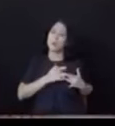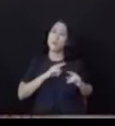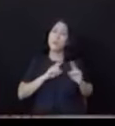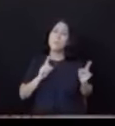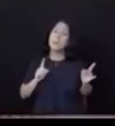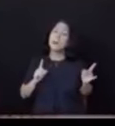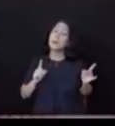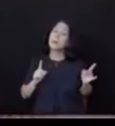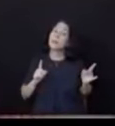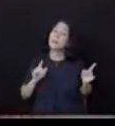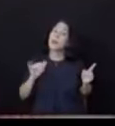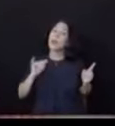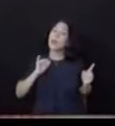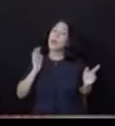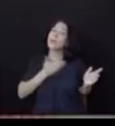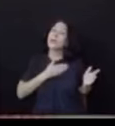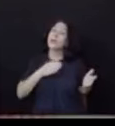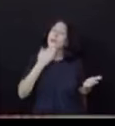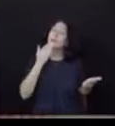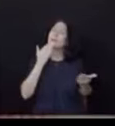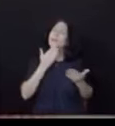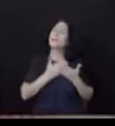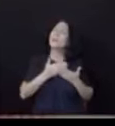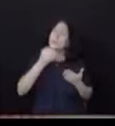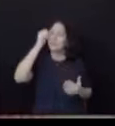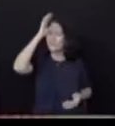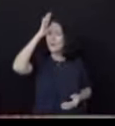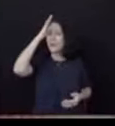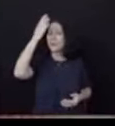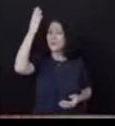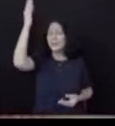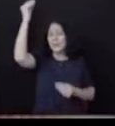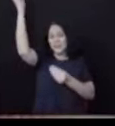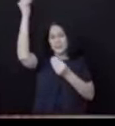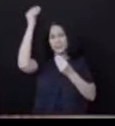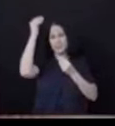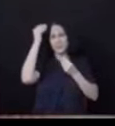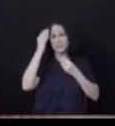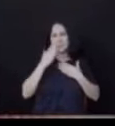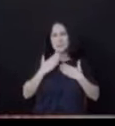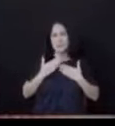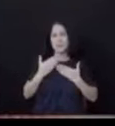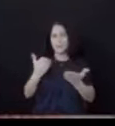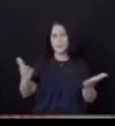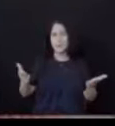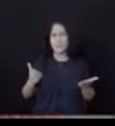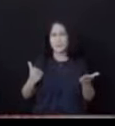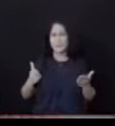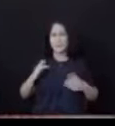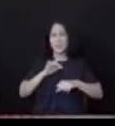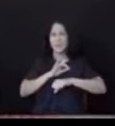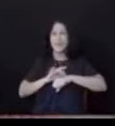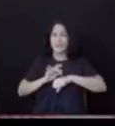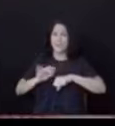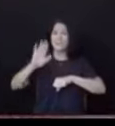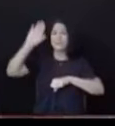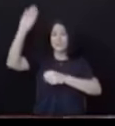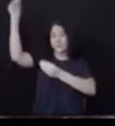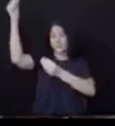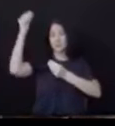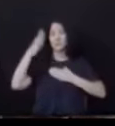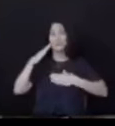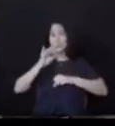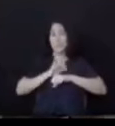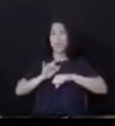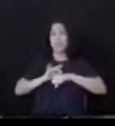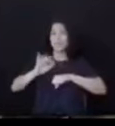like our good father he has granted us access to his provision access